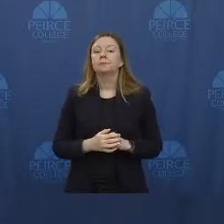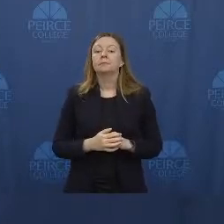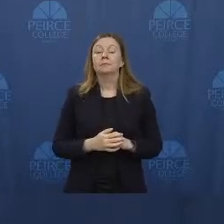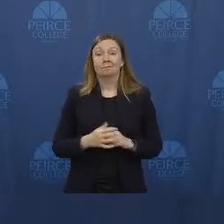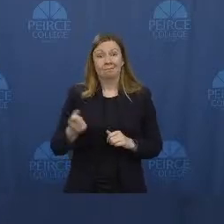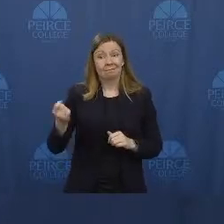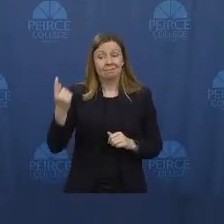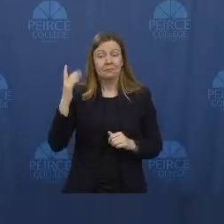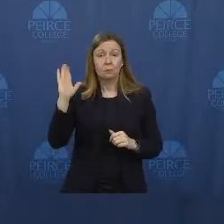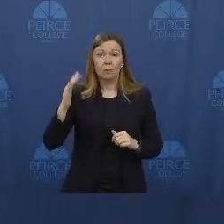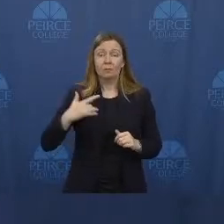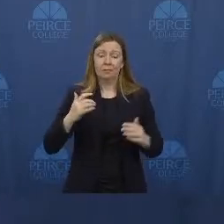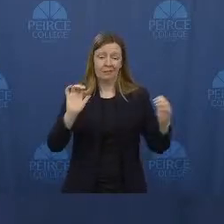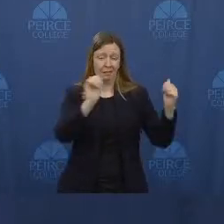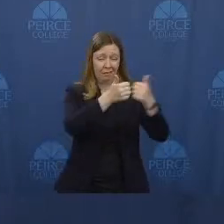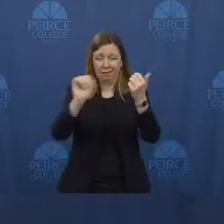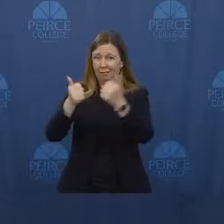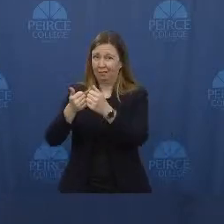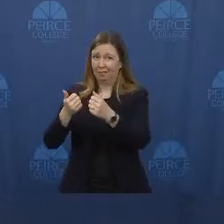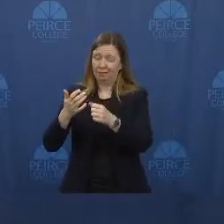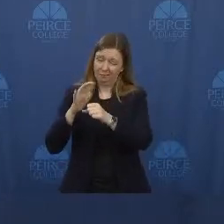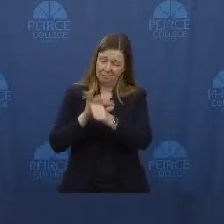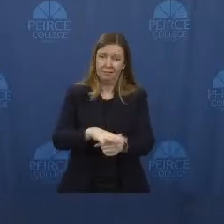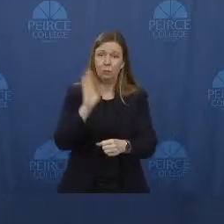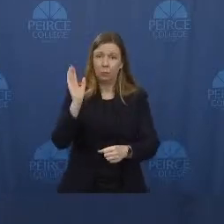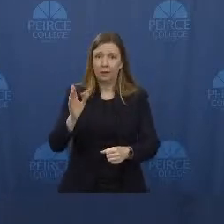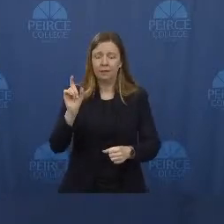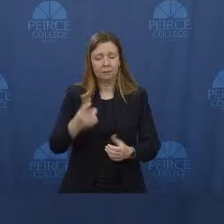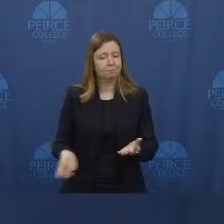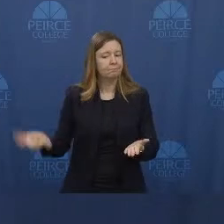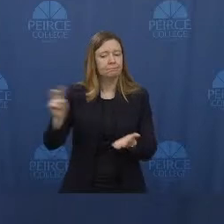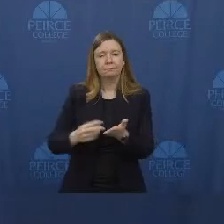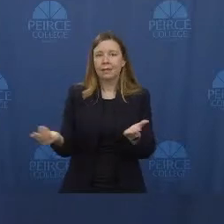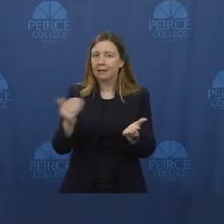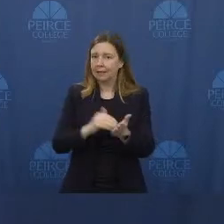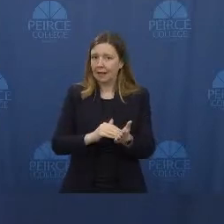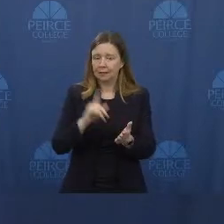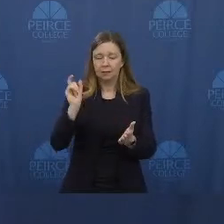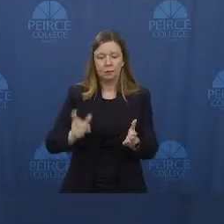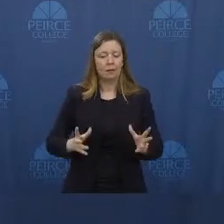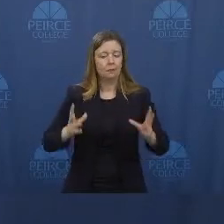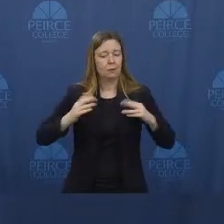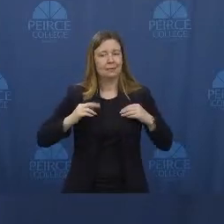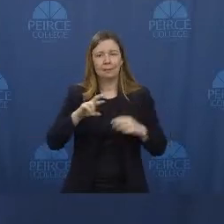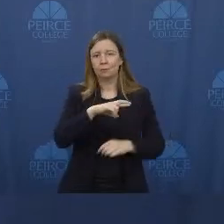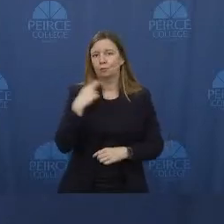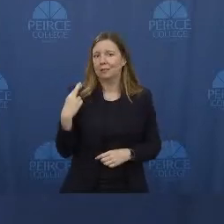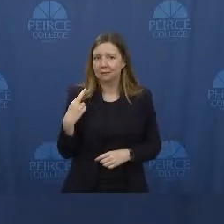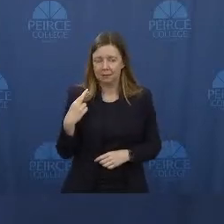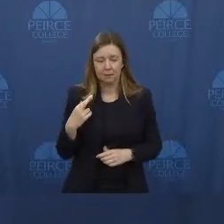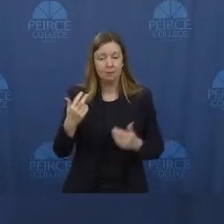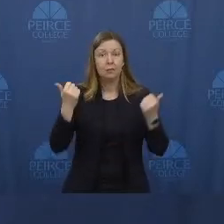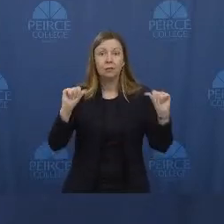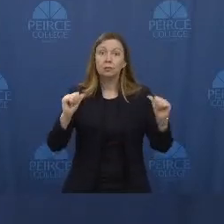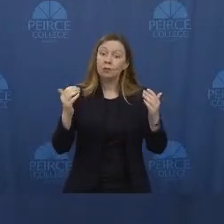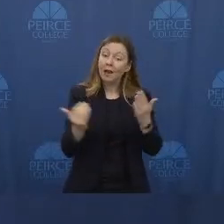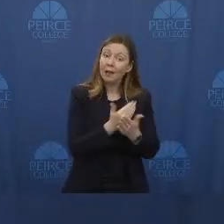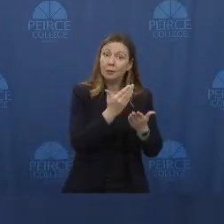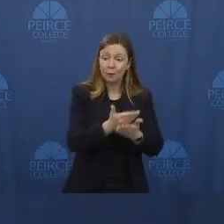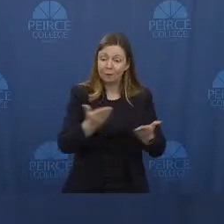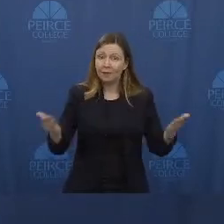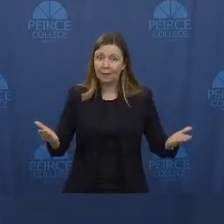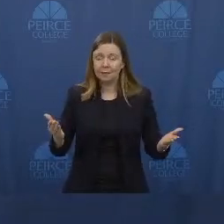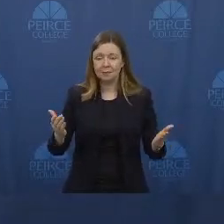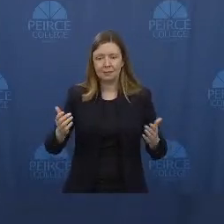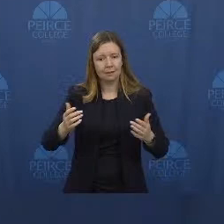down. You will have to get back up. You have to be willing to take risk, try new things, and put yourself